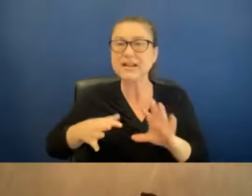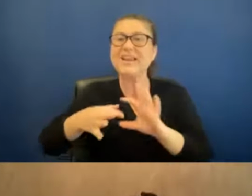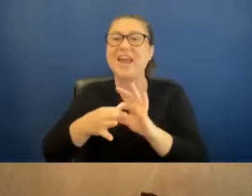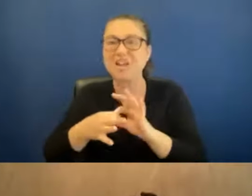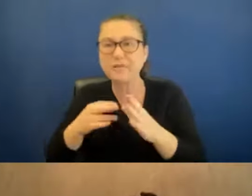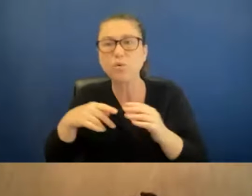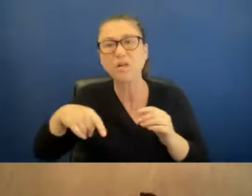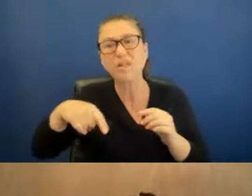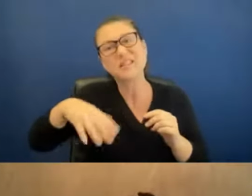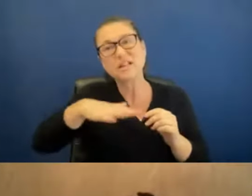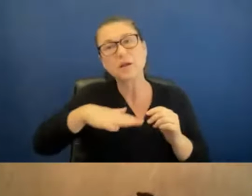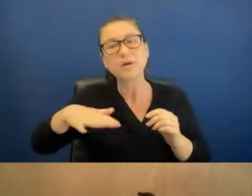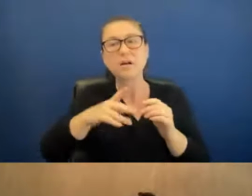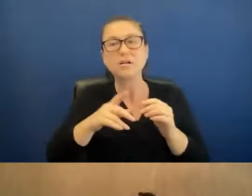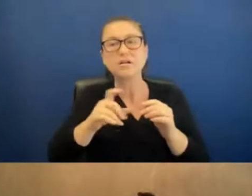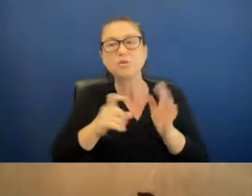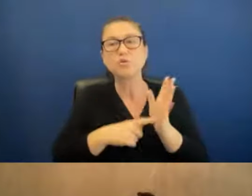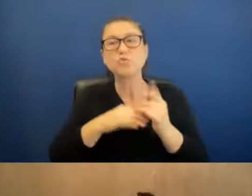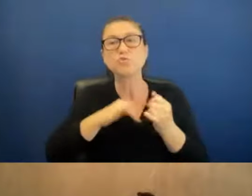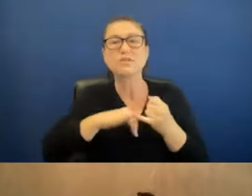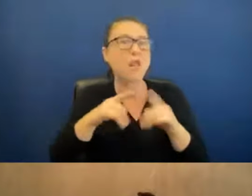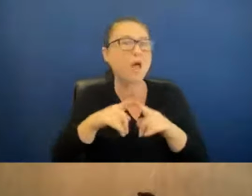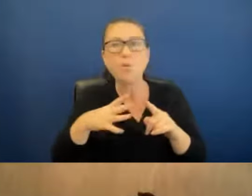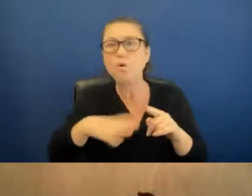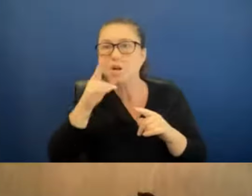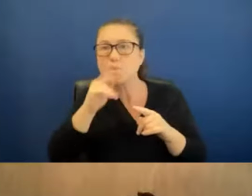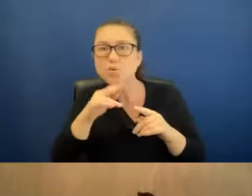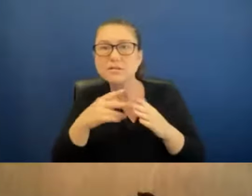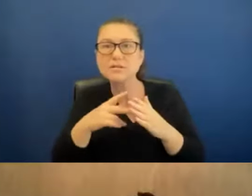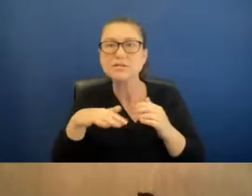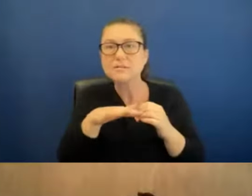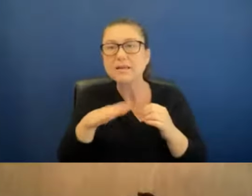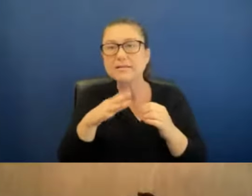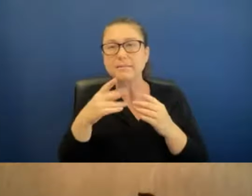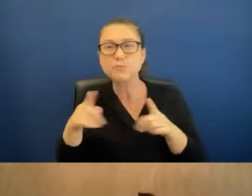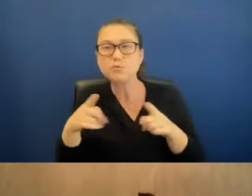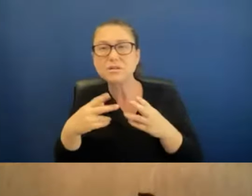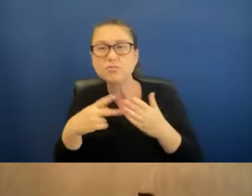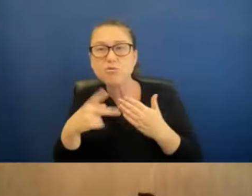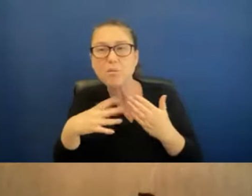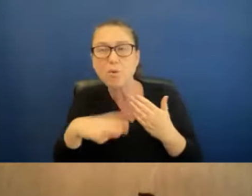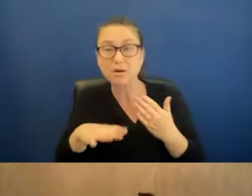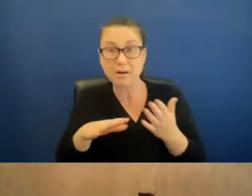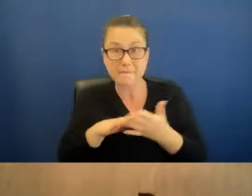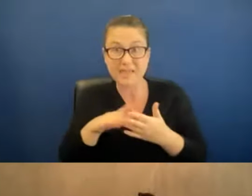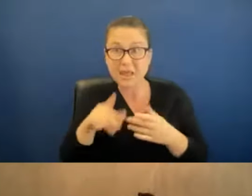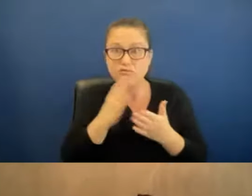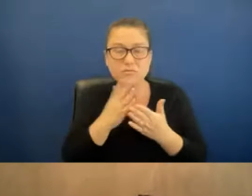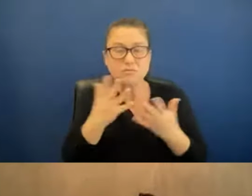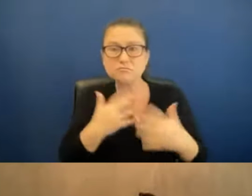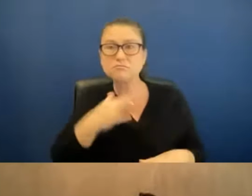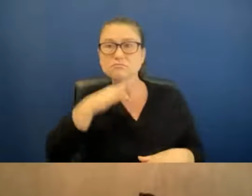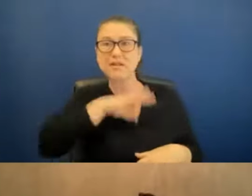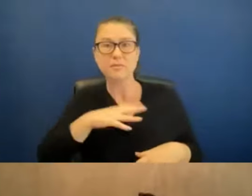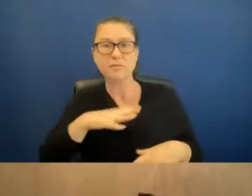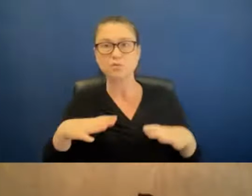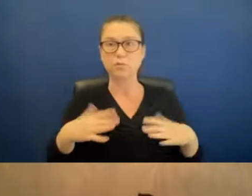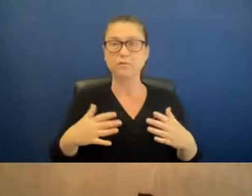um, around by just having a youth space, by running some music programs. So they were able to sort of capitalize on an existing,